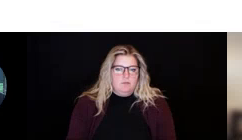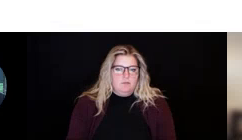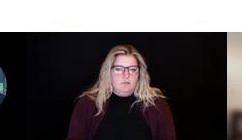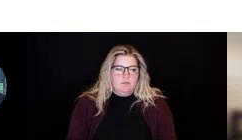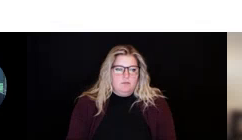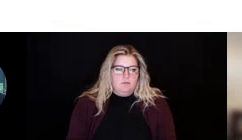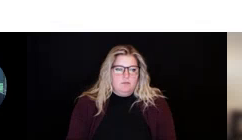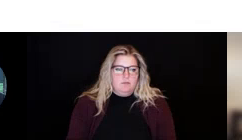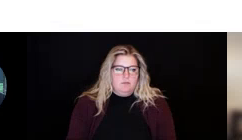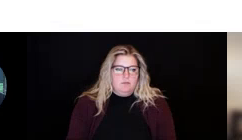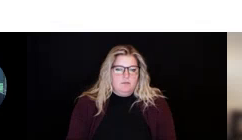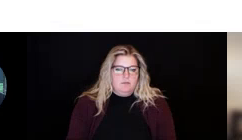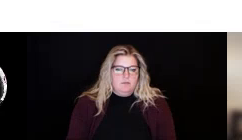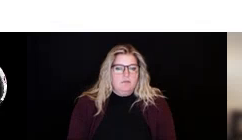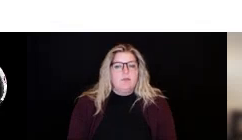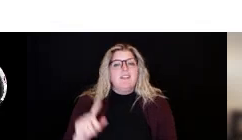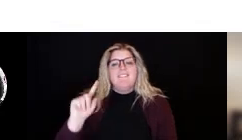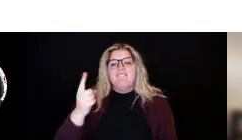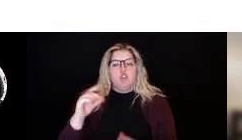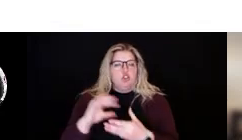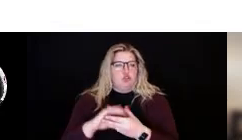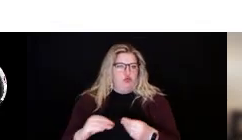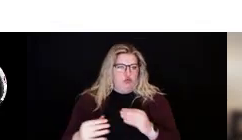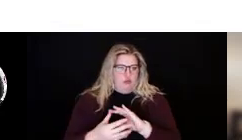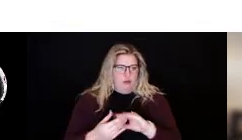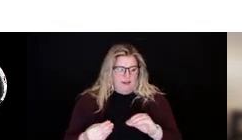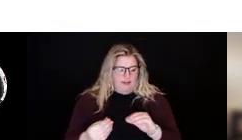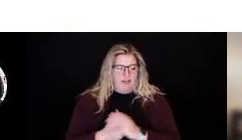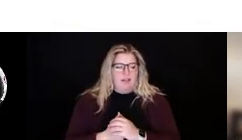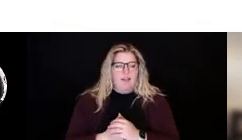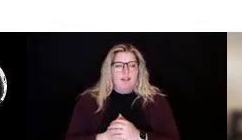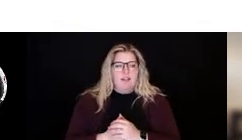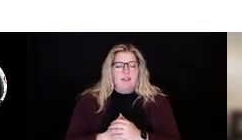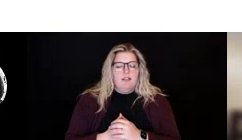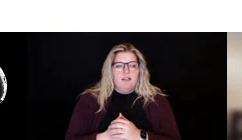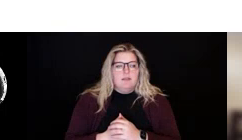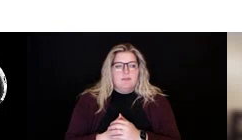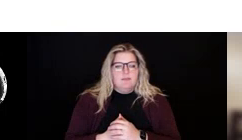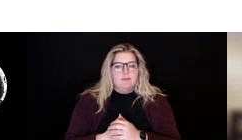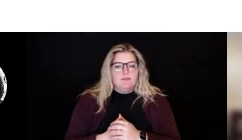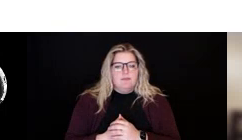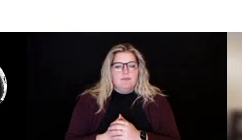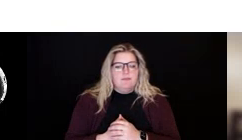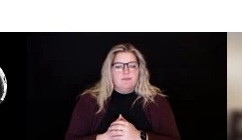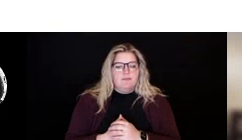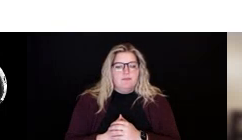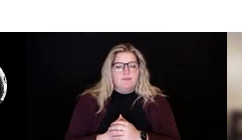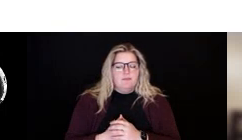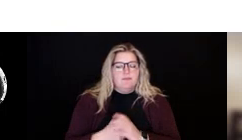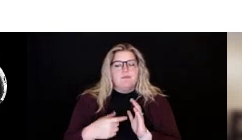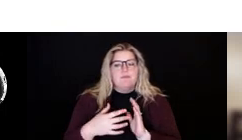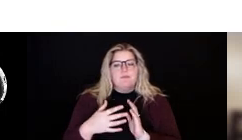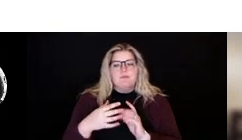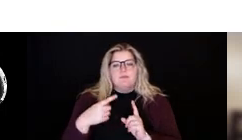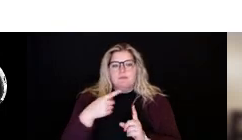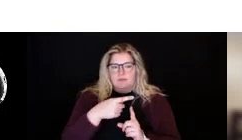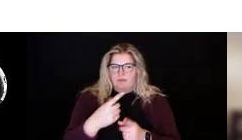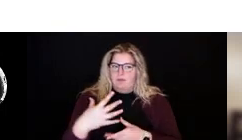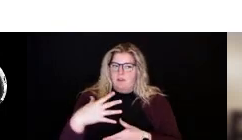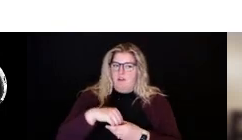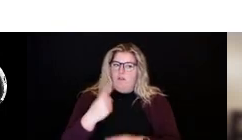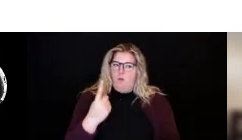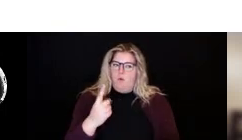So the first story that we're going to talk about here to illustrate this theme involves one of our clients